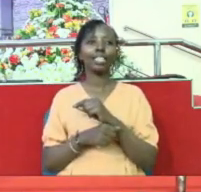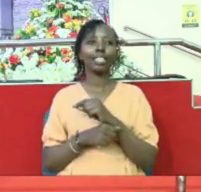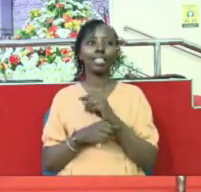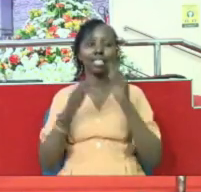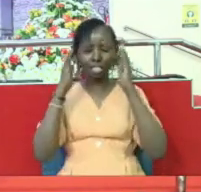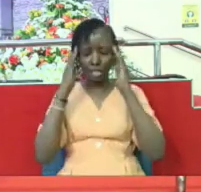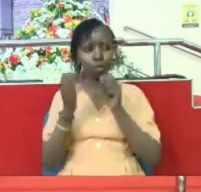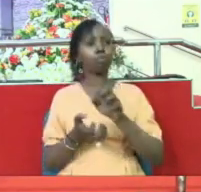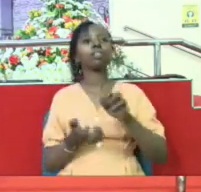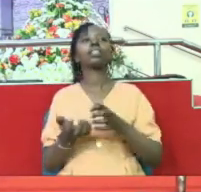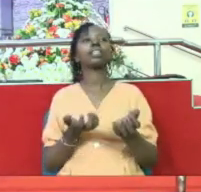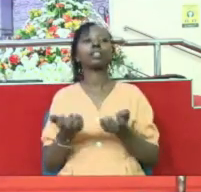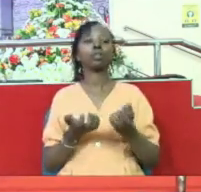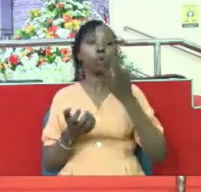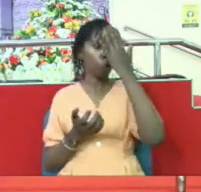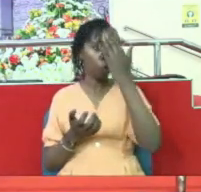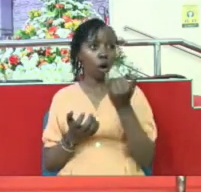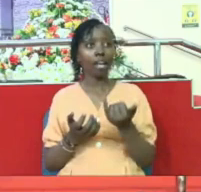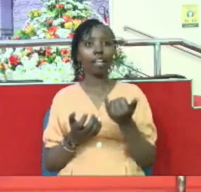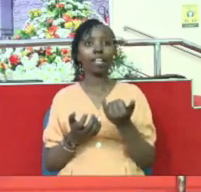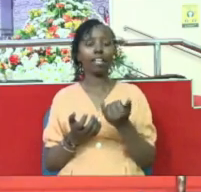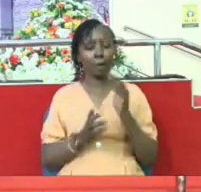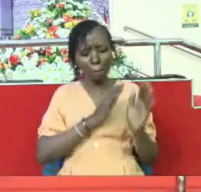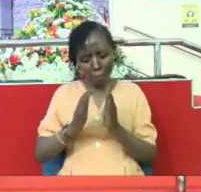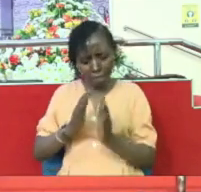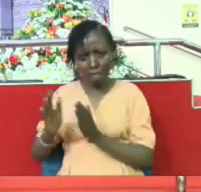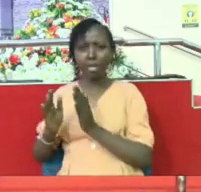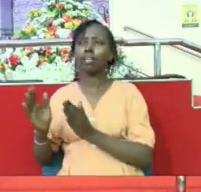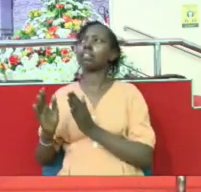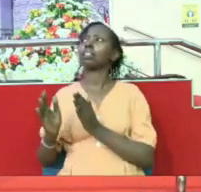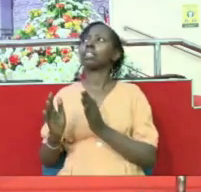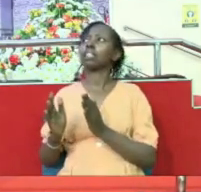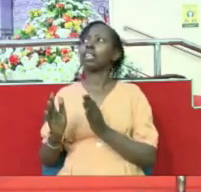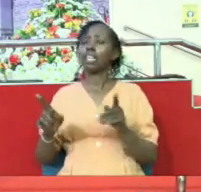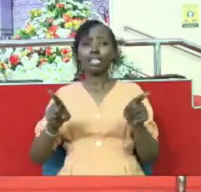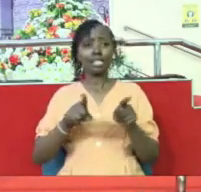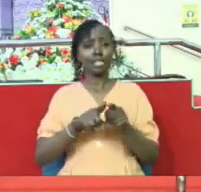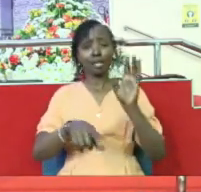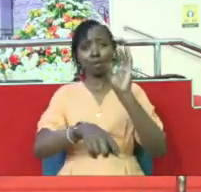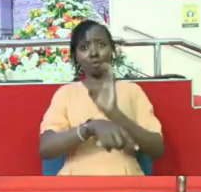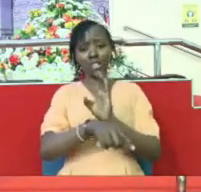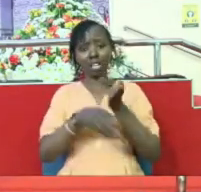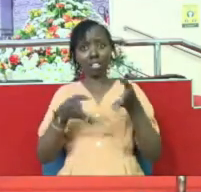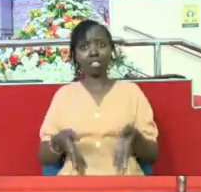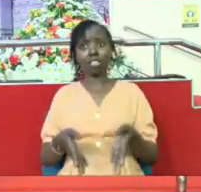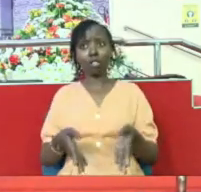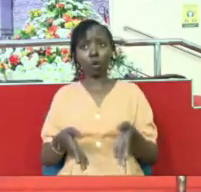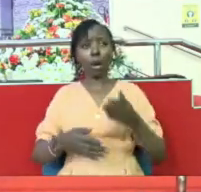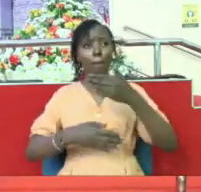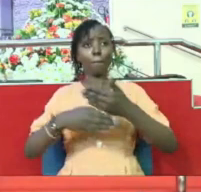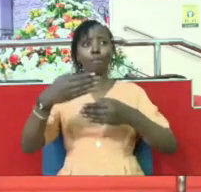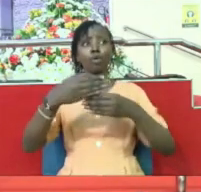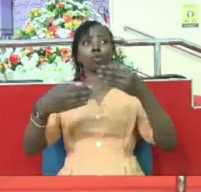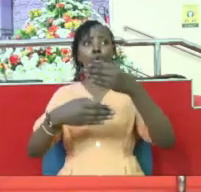kubwa. And we have been planning, na tumekuwa tukipanga, just like this church was exhorted to, kama vile kanisa